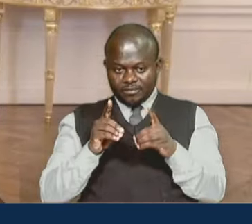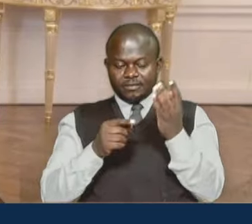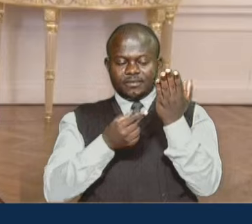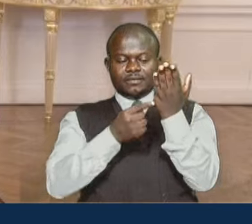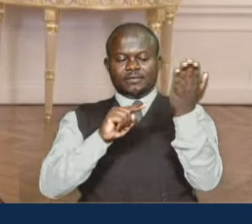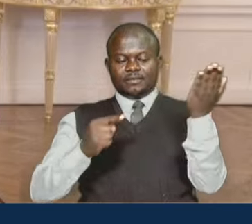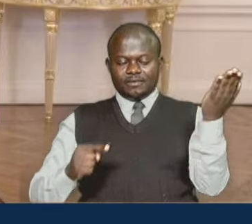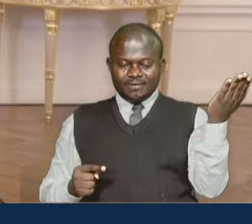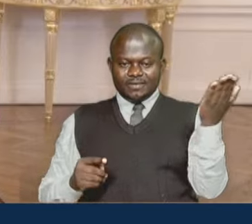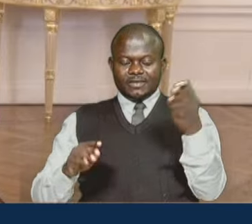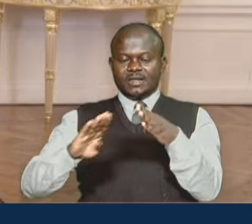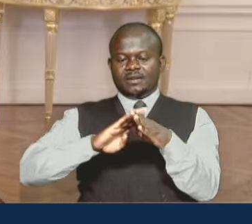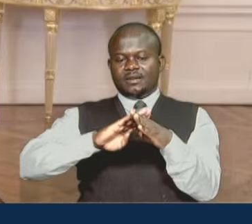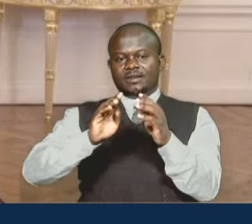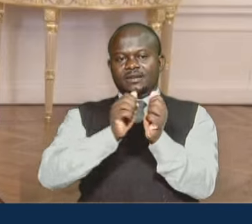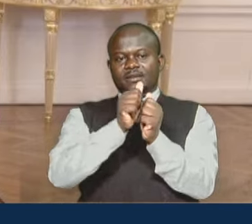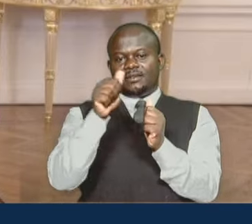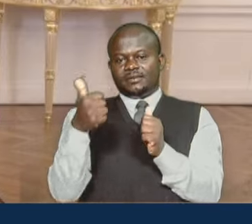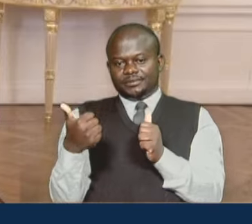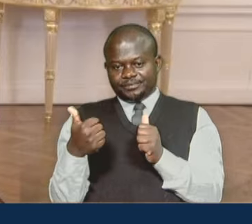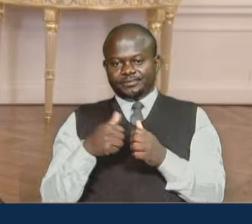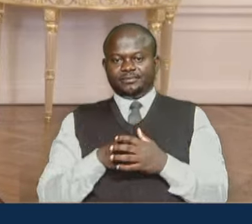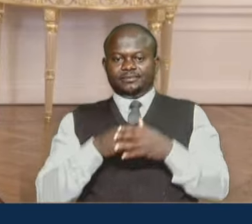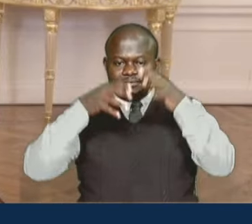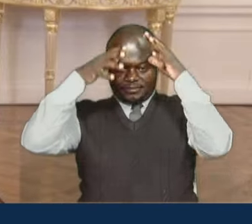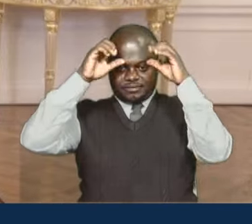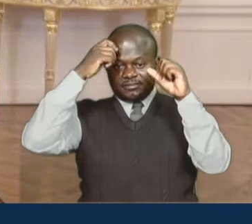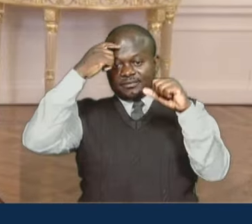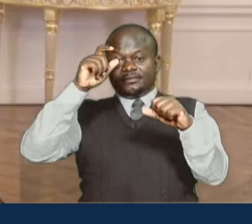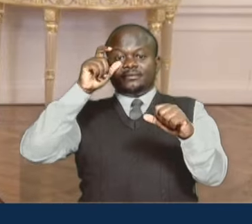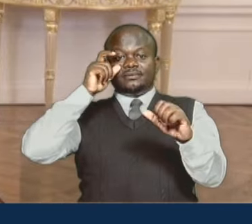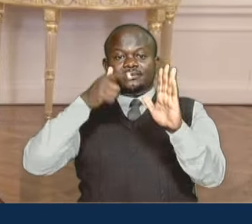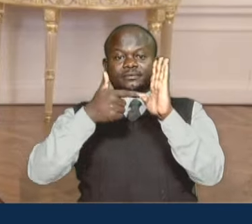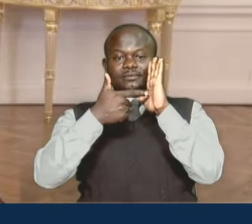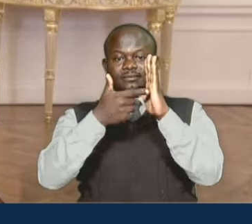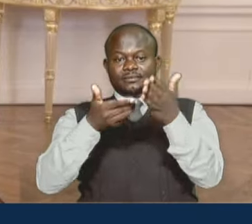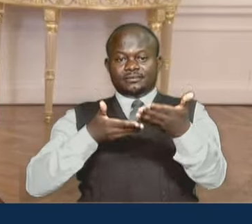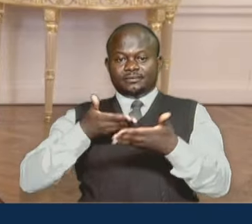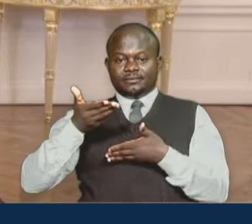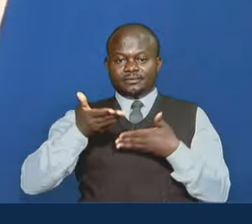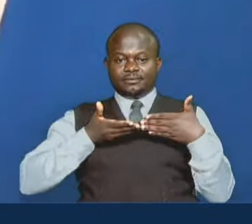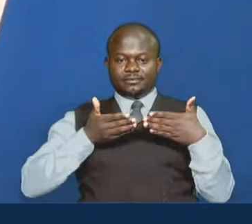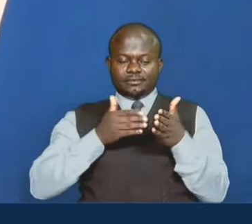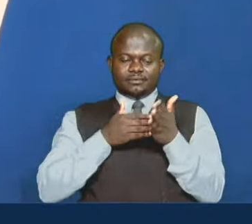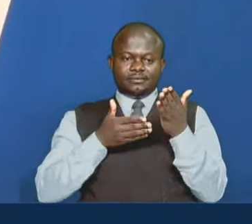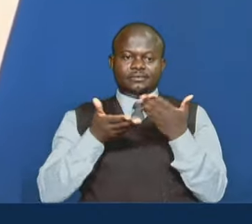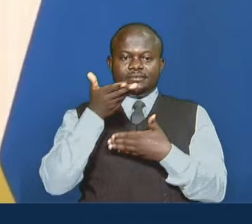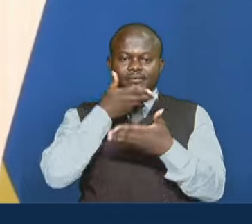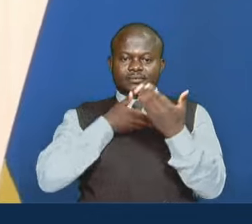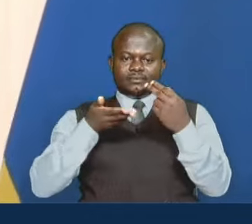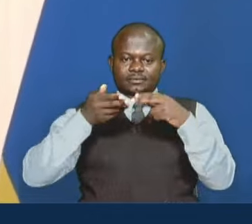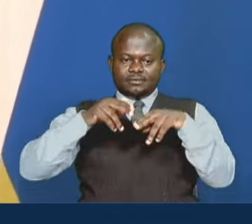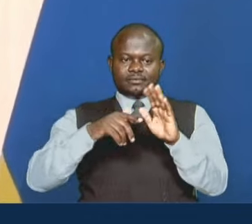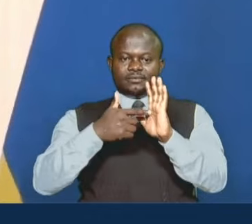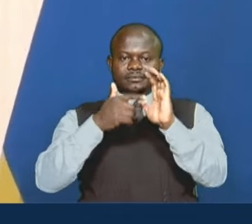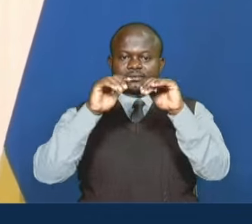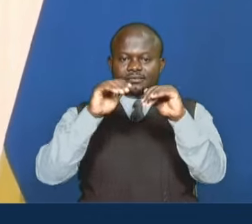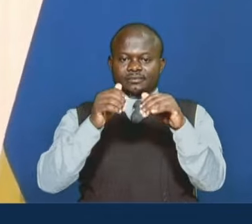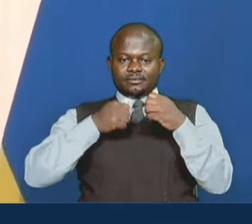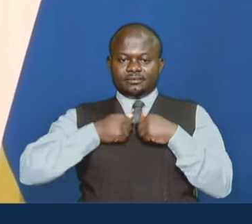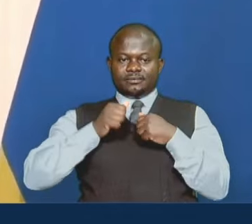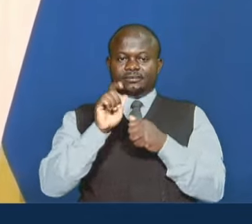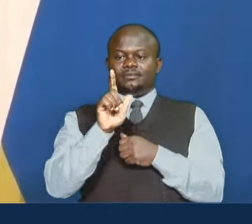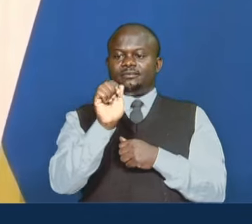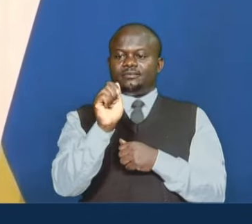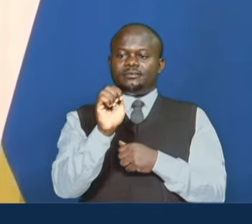ikoranabuhanga, ishoramari n'ibindi. Perezida Kagame yagaragaje ko ikaze bahawe n'ibiganiro byabayeho bishimangira ku Rwanda na Latvia